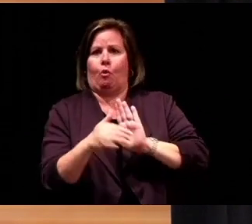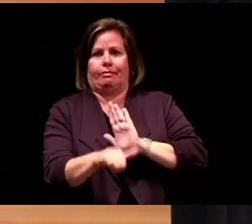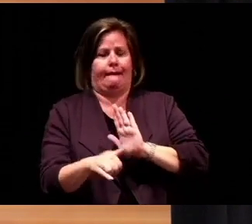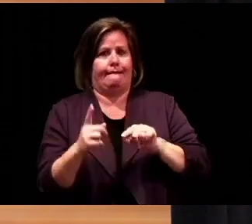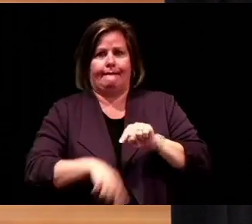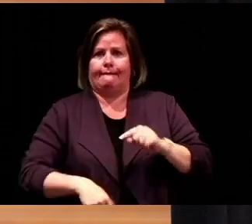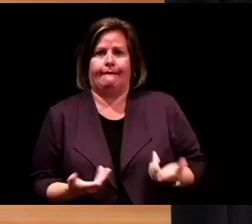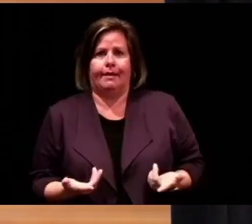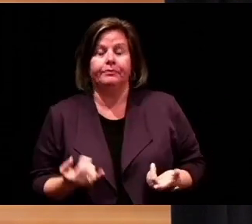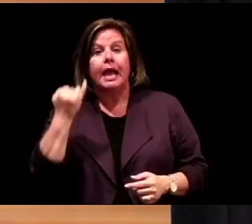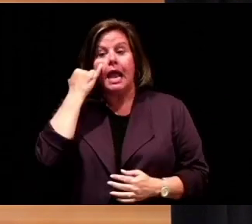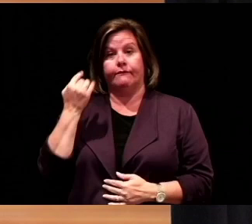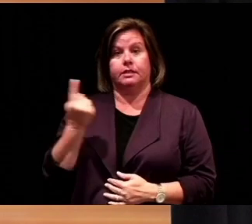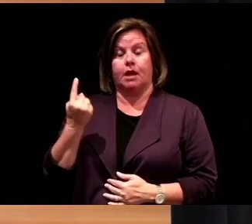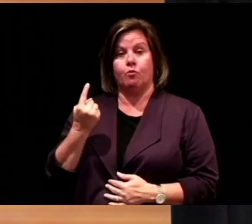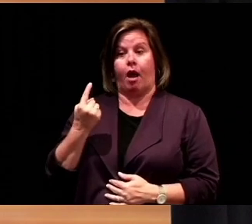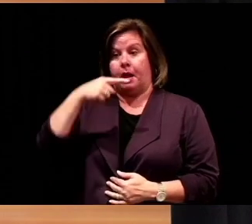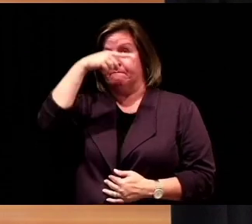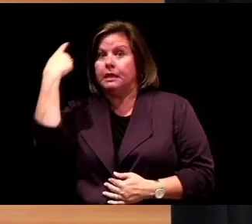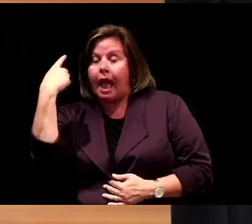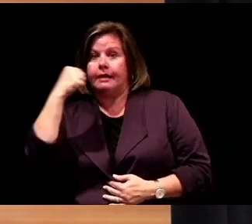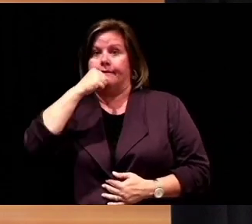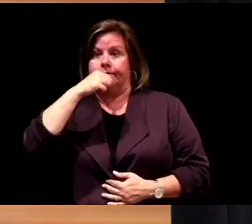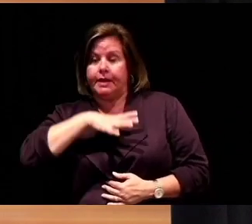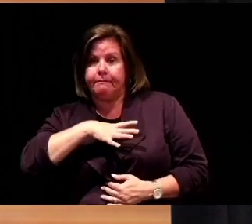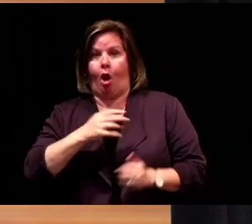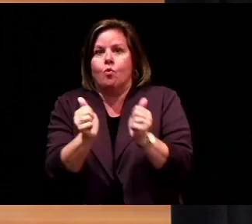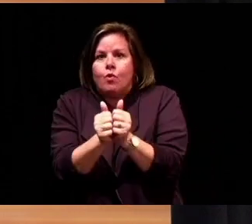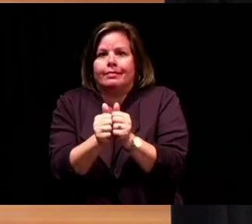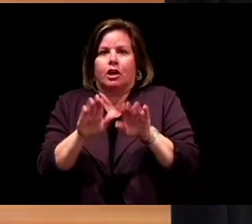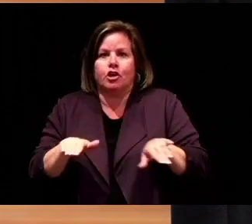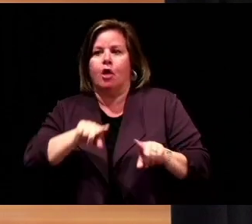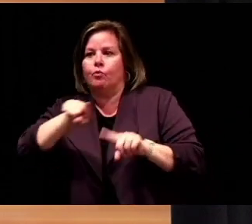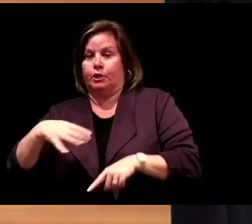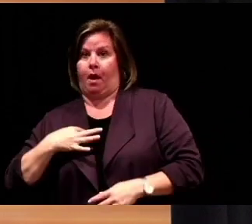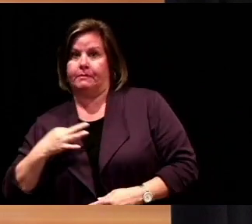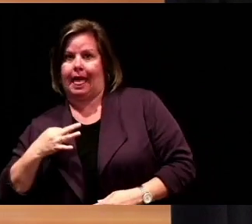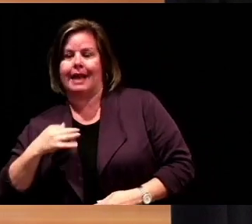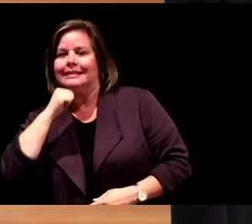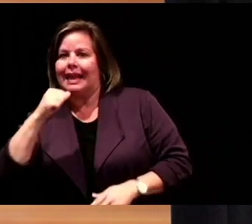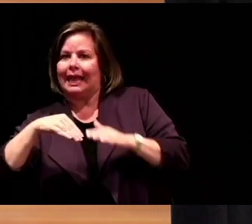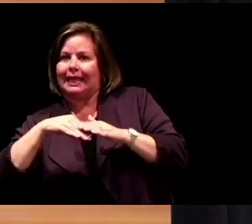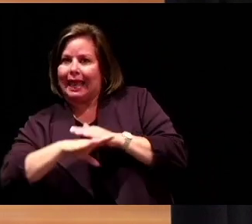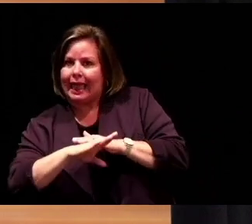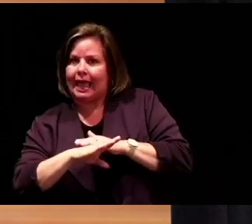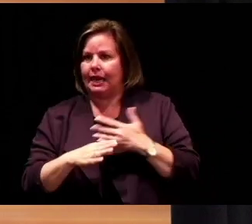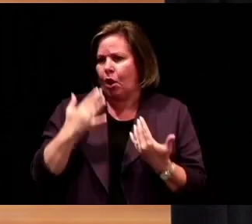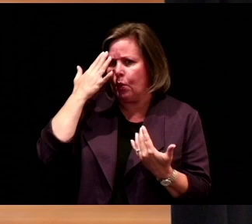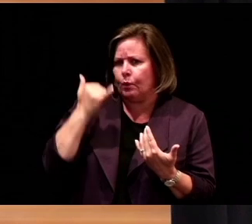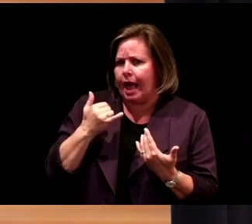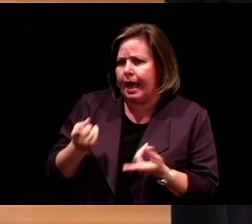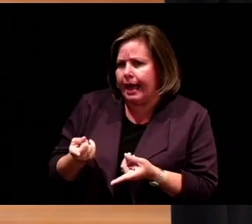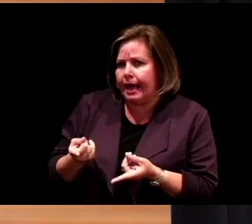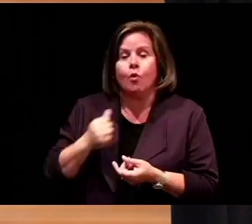families or black female-headed families, so that's doing what? Perpetuating segregation. So it's ironic that I